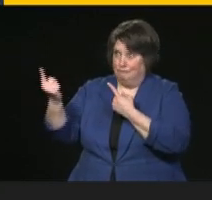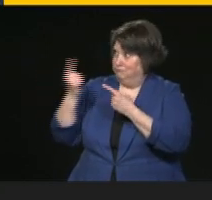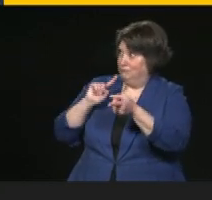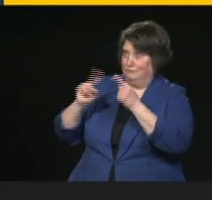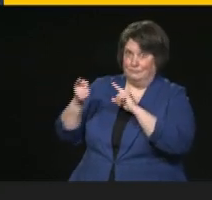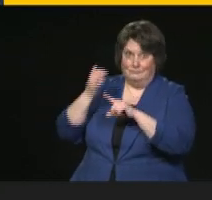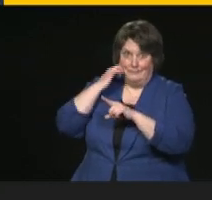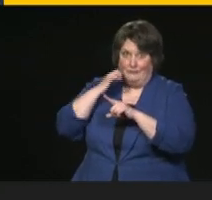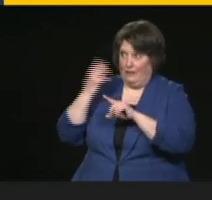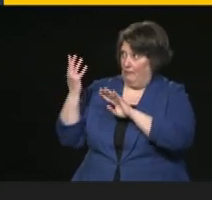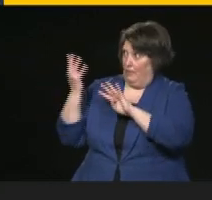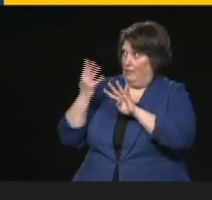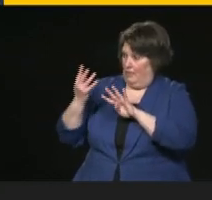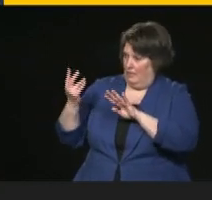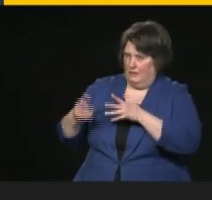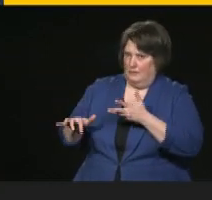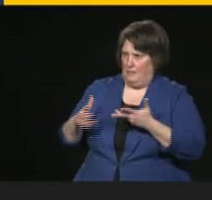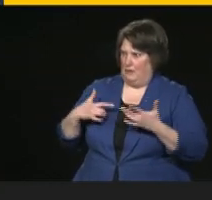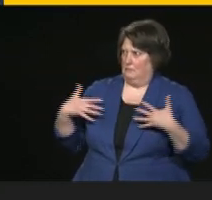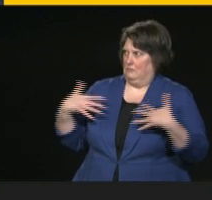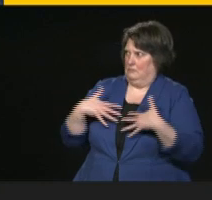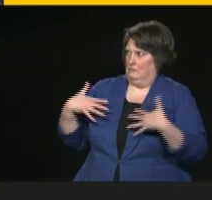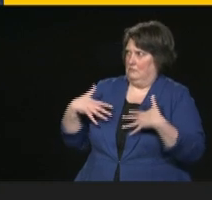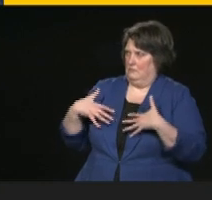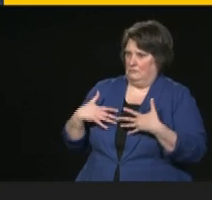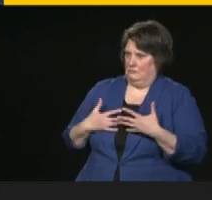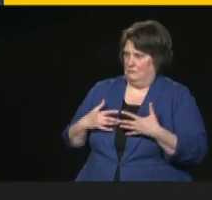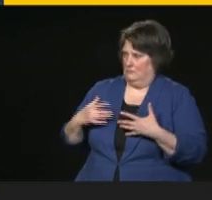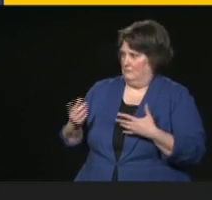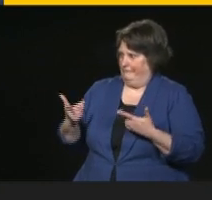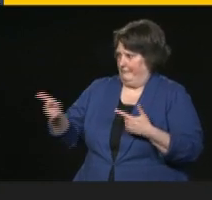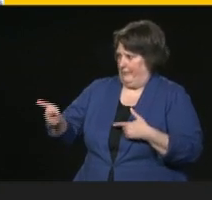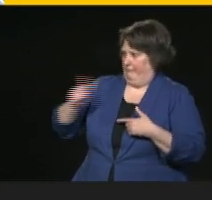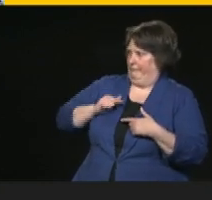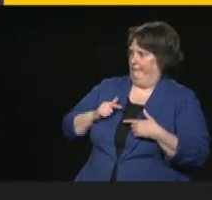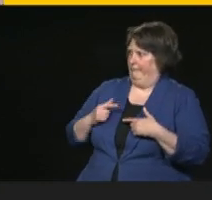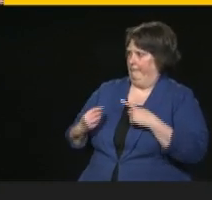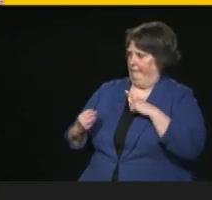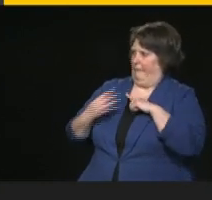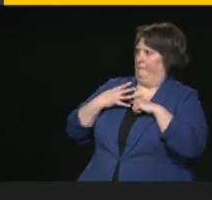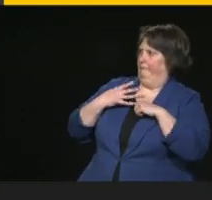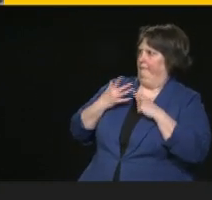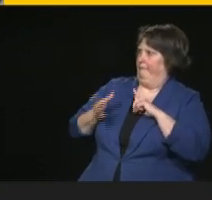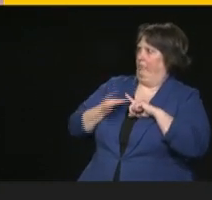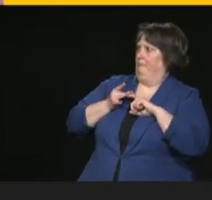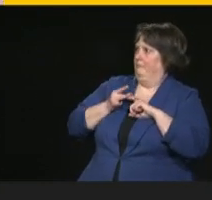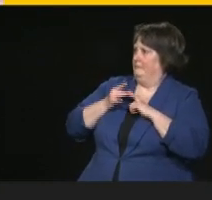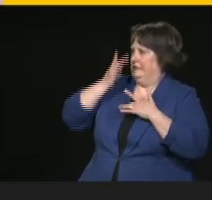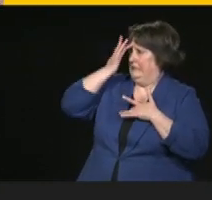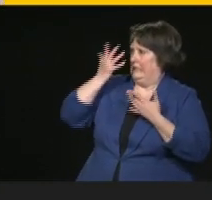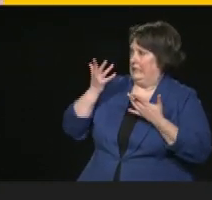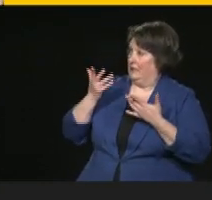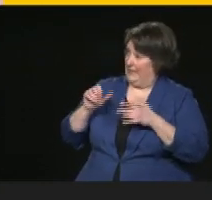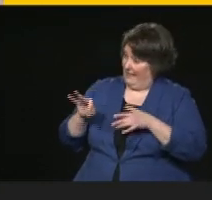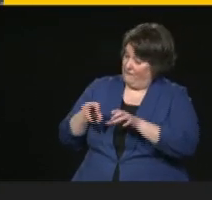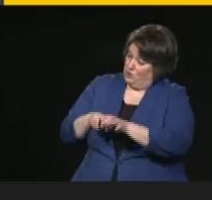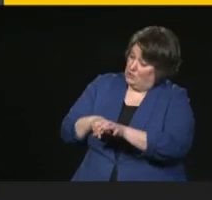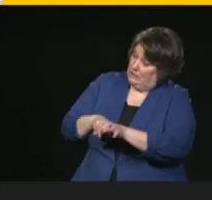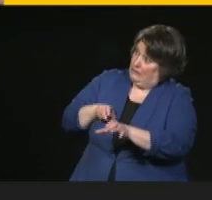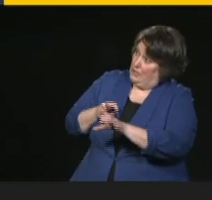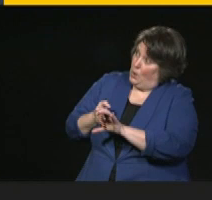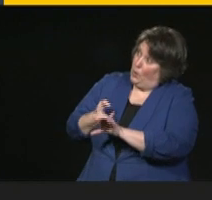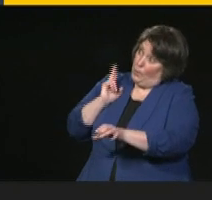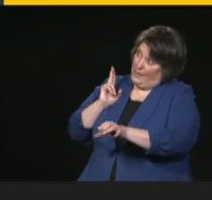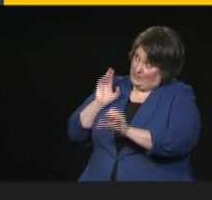her own health and safety. If she resigns, can she still receive this benefit? What I'm saying is that